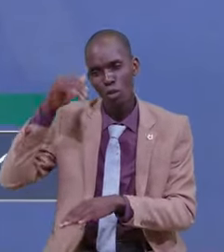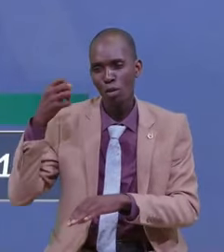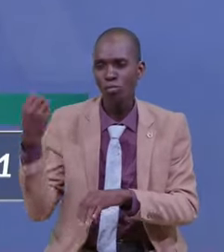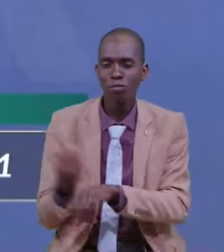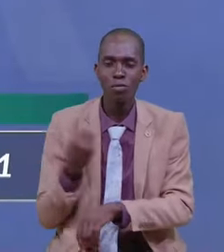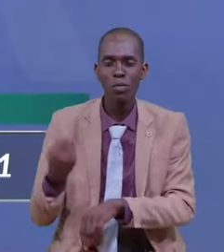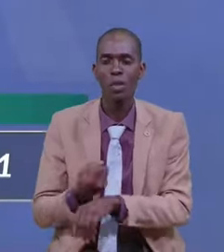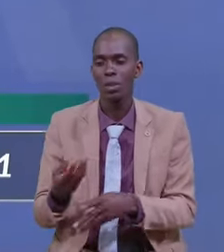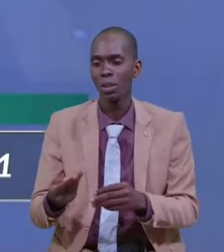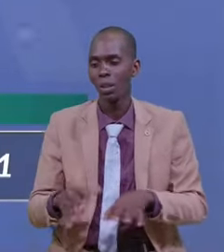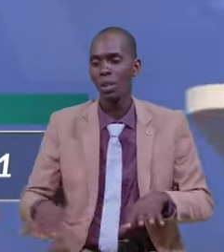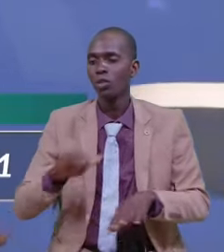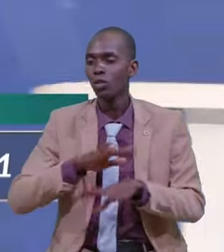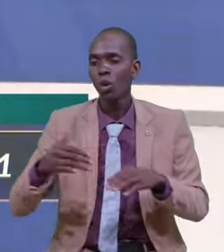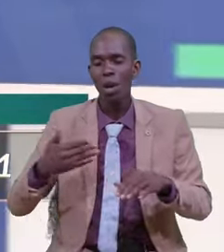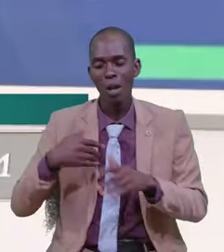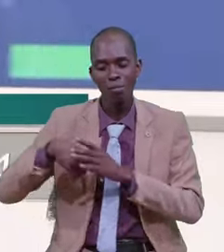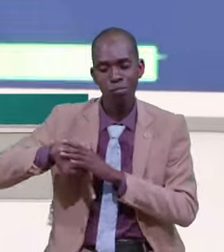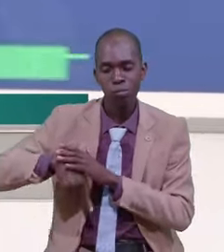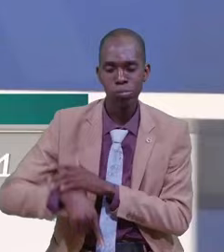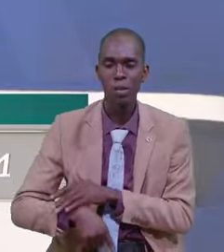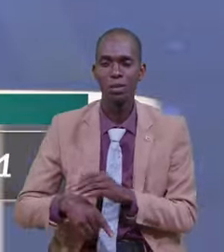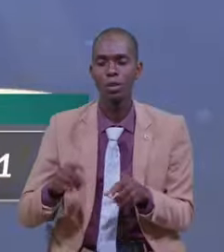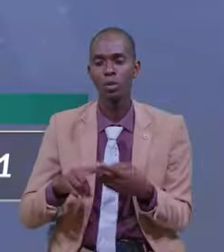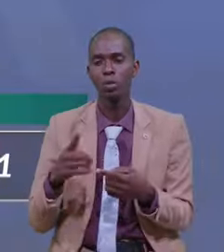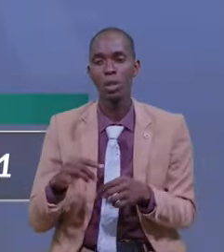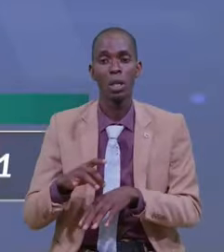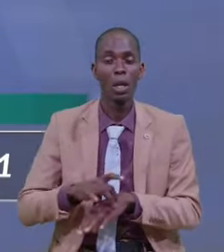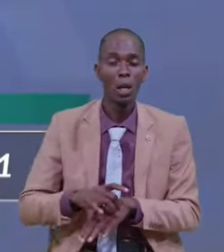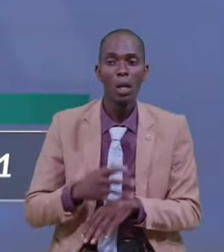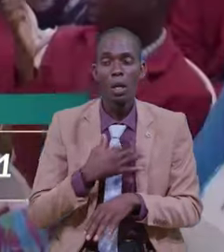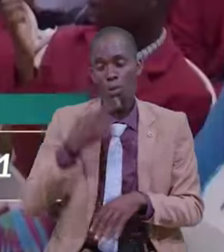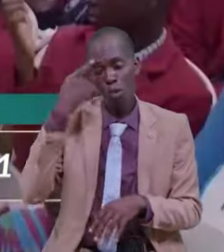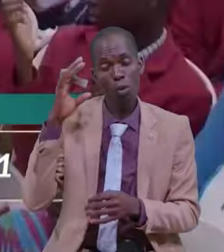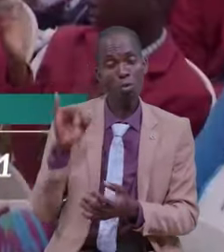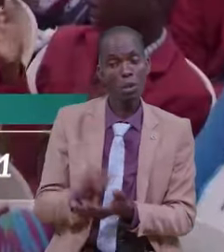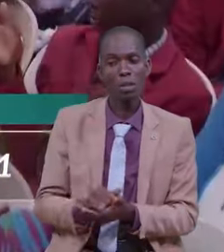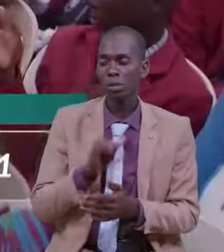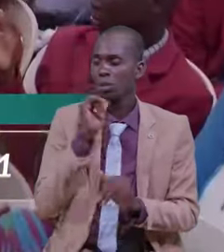of earth. And because of that, it could not bring forth